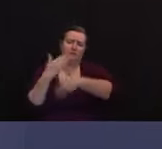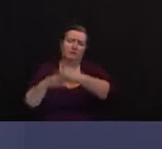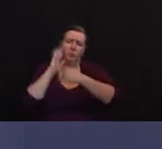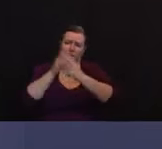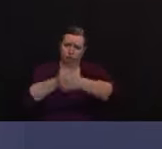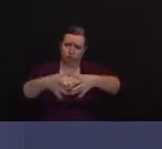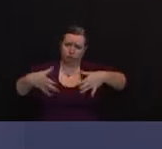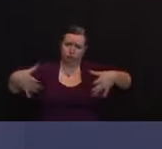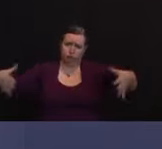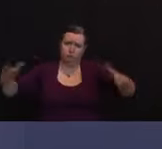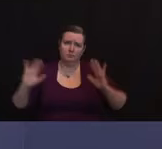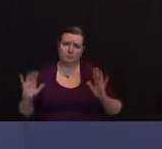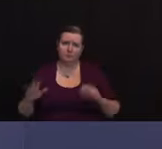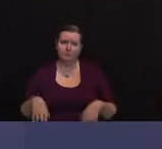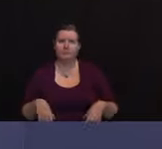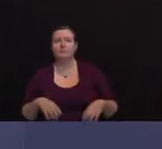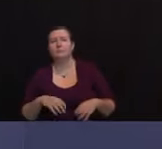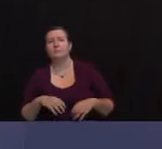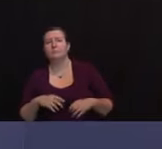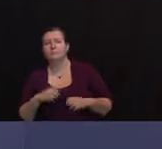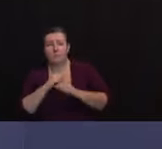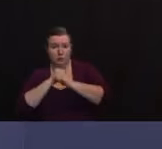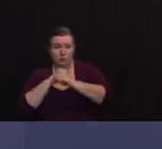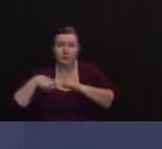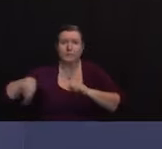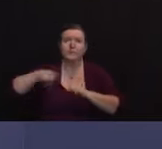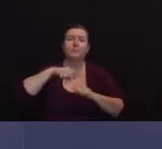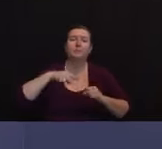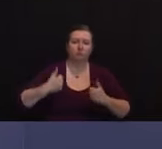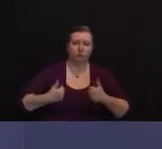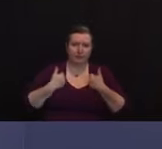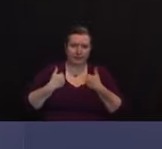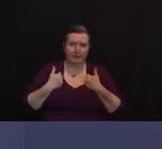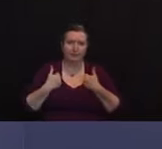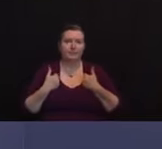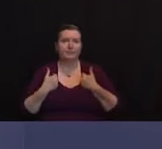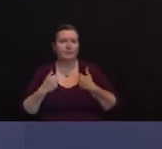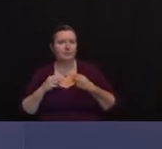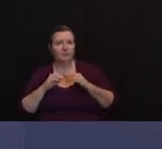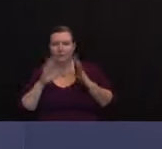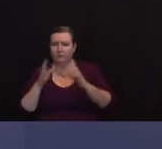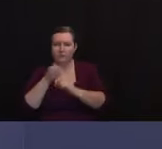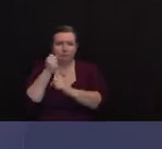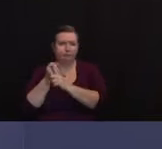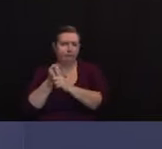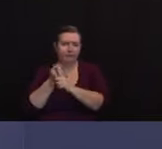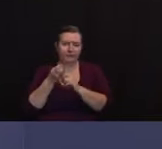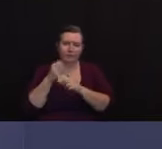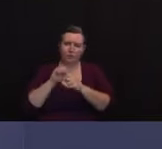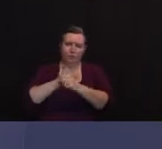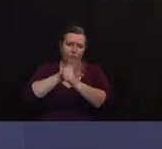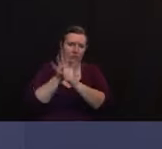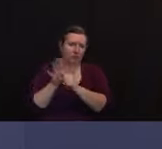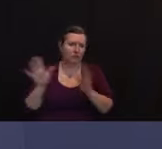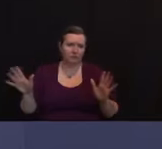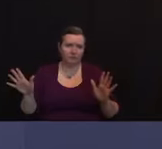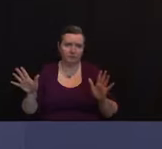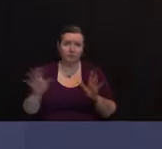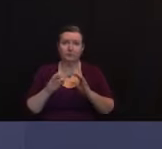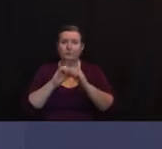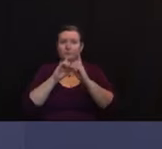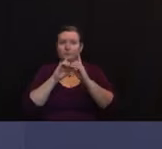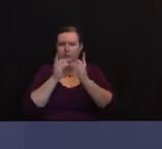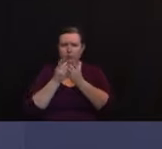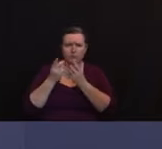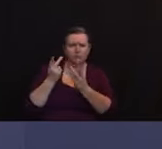these facilities who were so severely impacted by COVID-19, the Department has developed phases of reopening for the